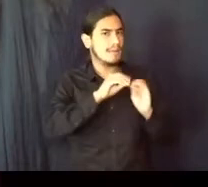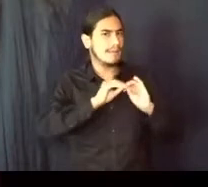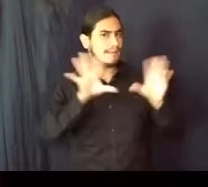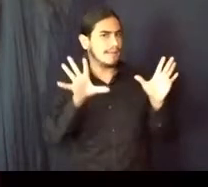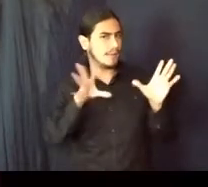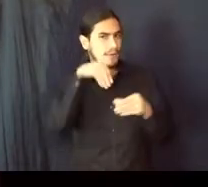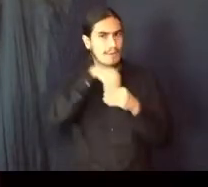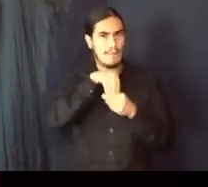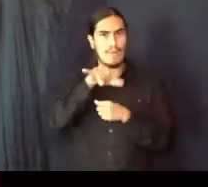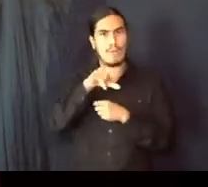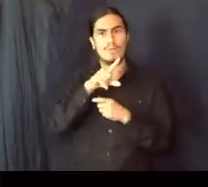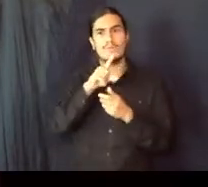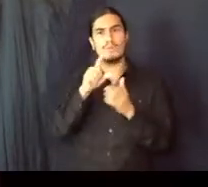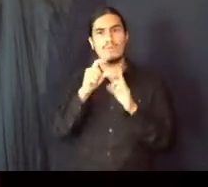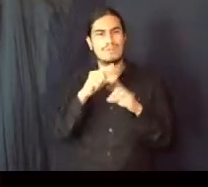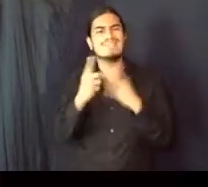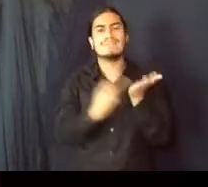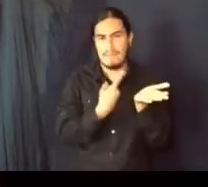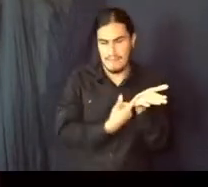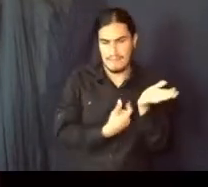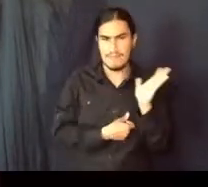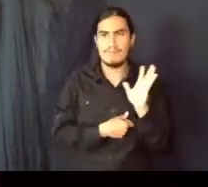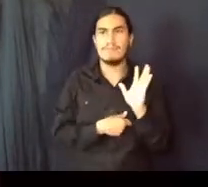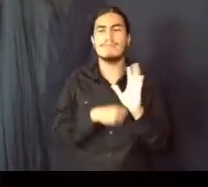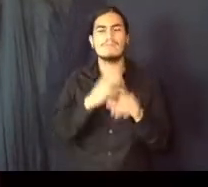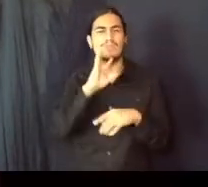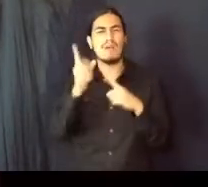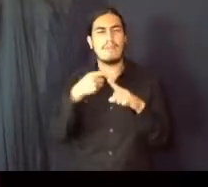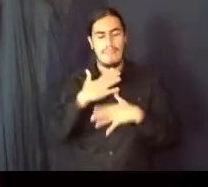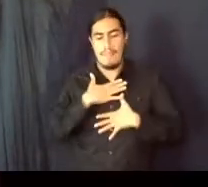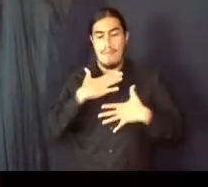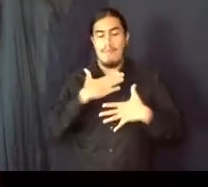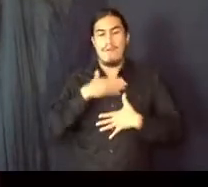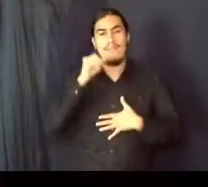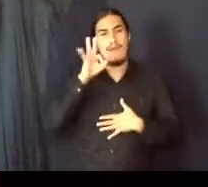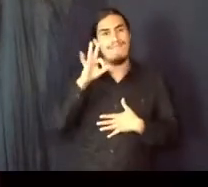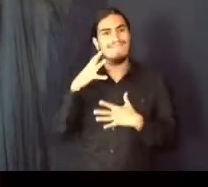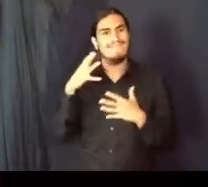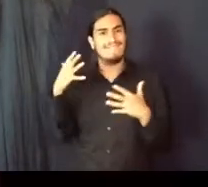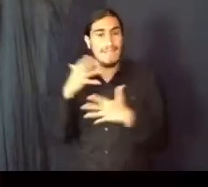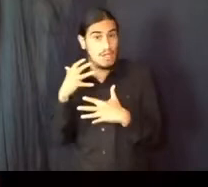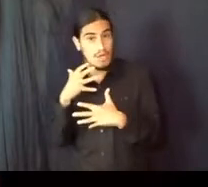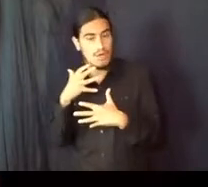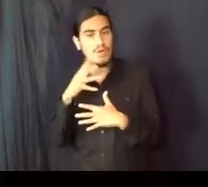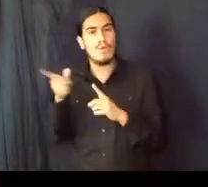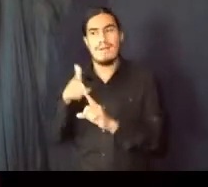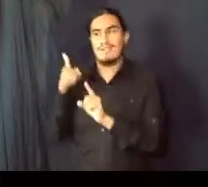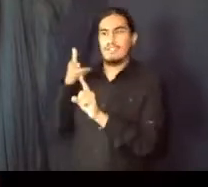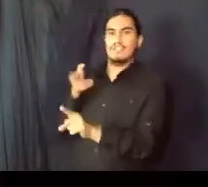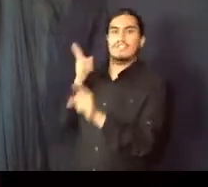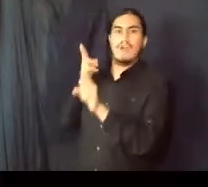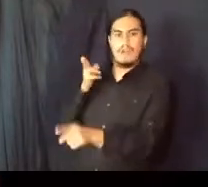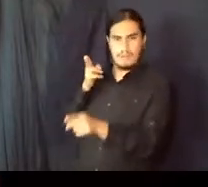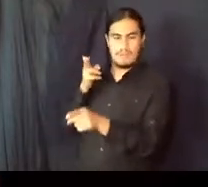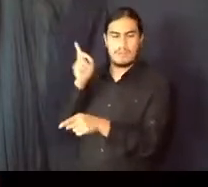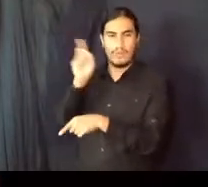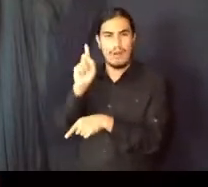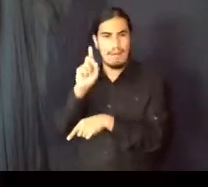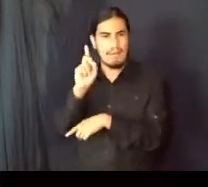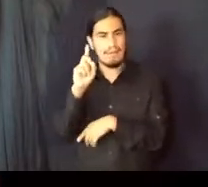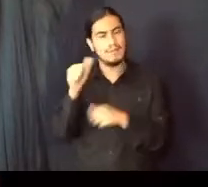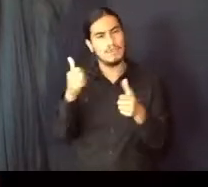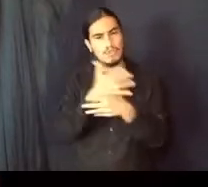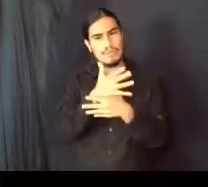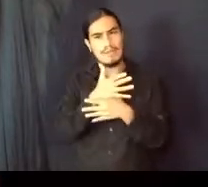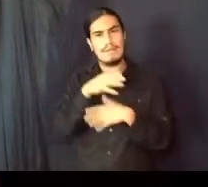I'm thinking of the breath of fear of Christi Schwundeck, who was shot in a job center in Frankfurt am Main on May